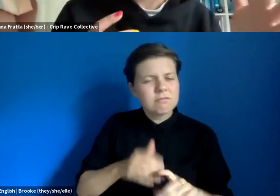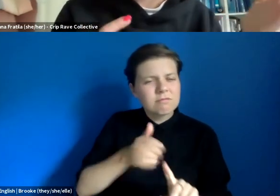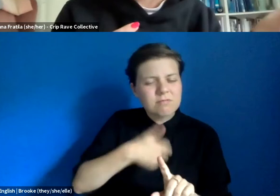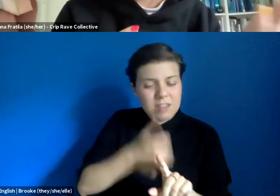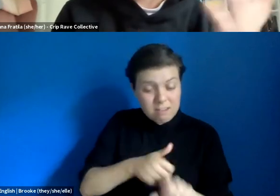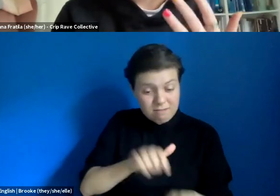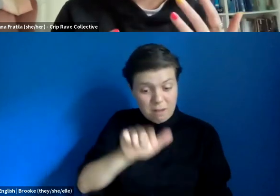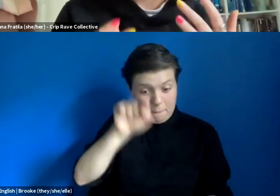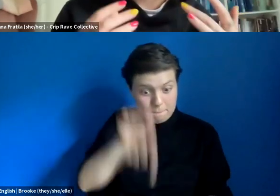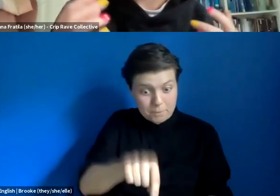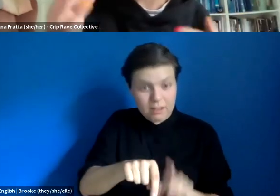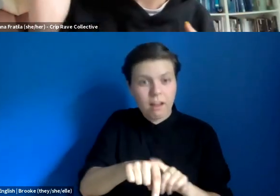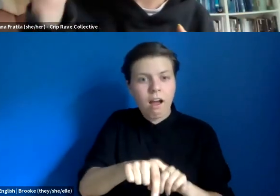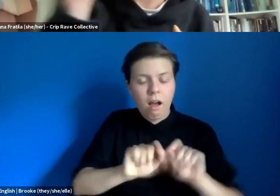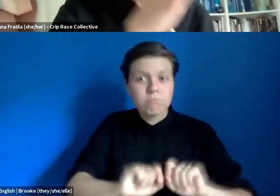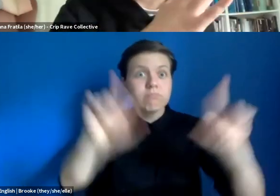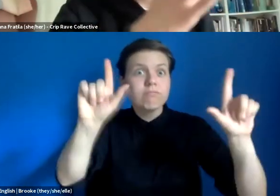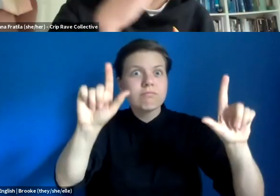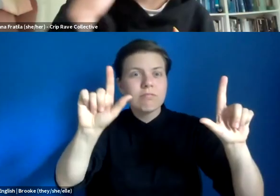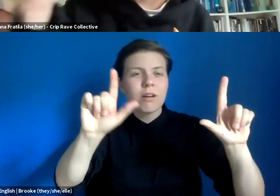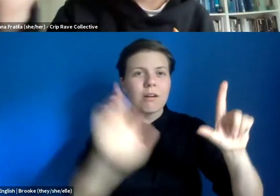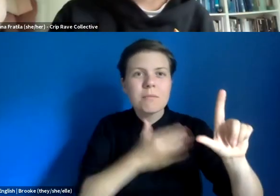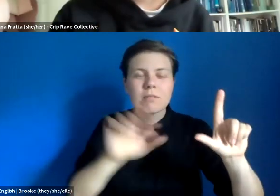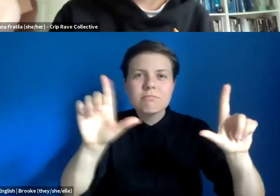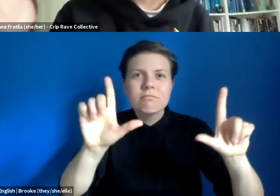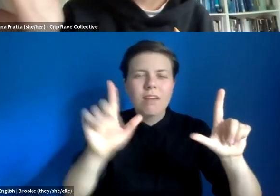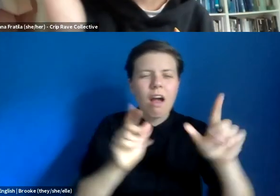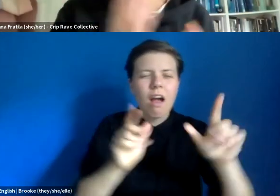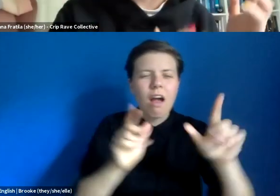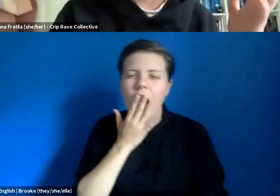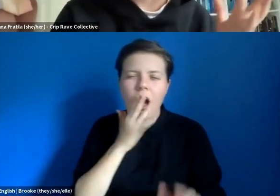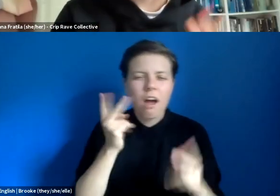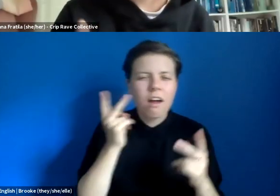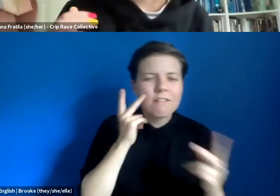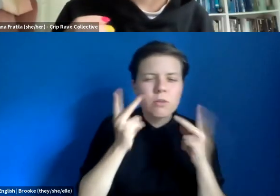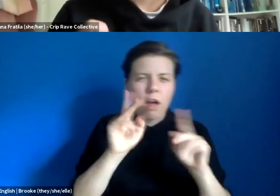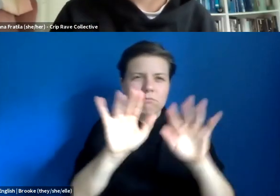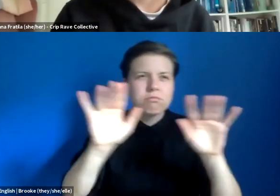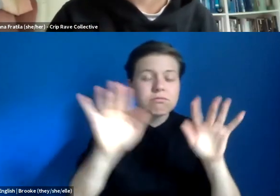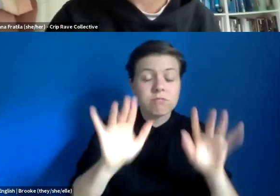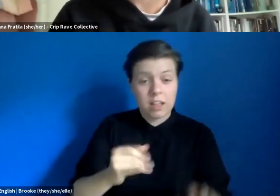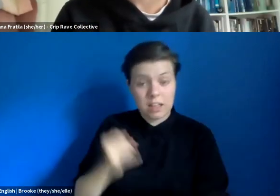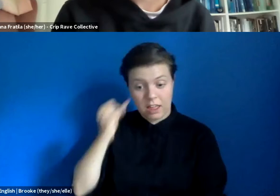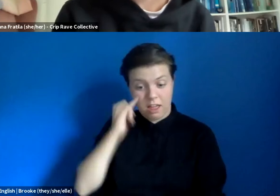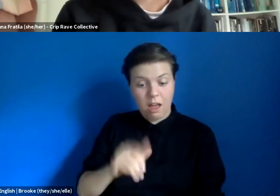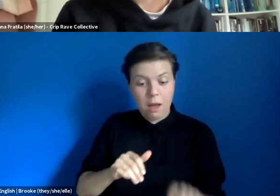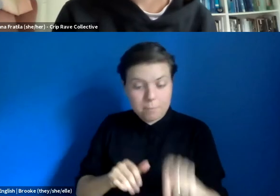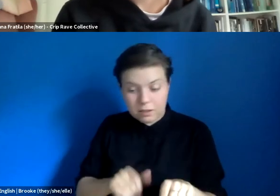then you, as you played, you kind of created different sounds through your